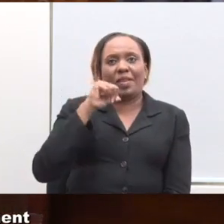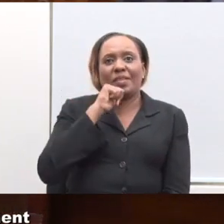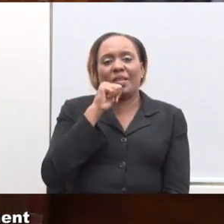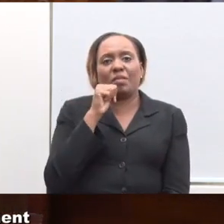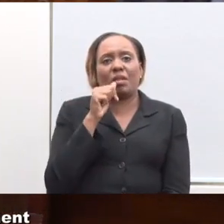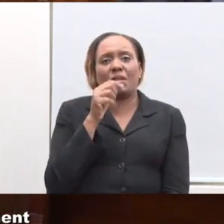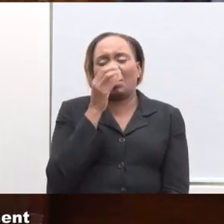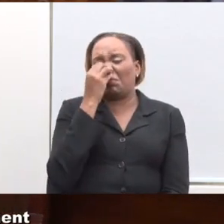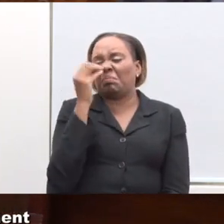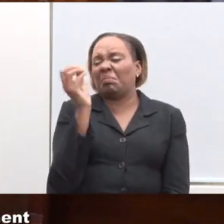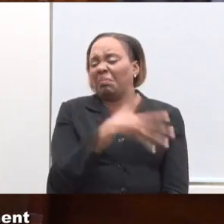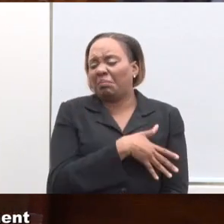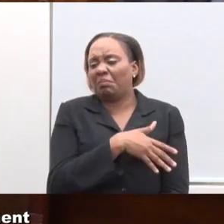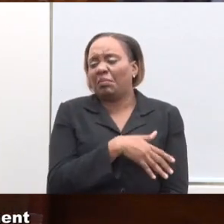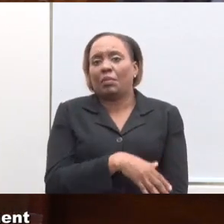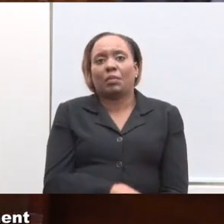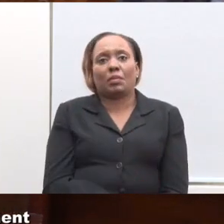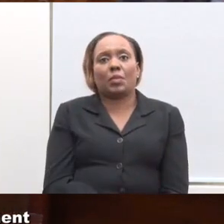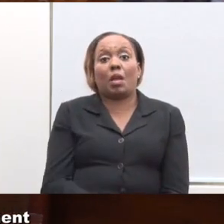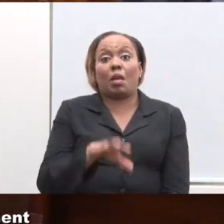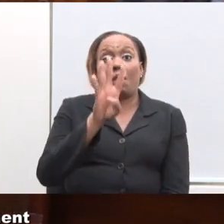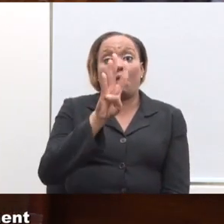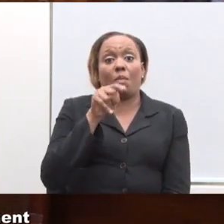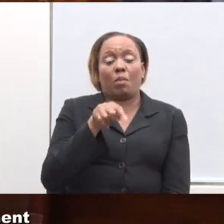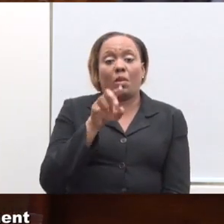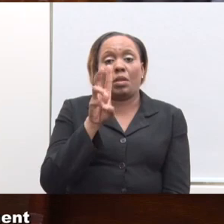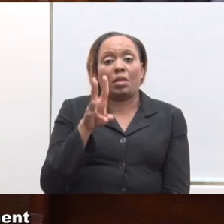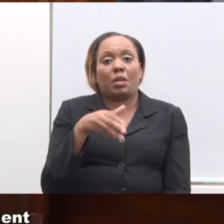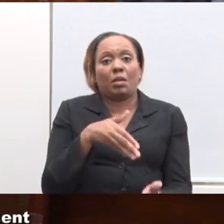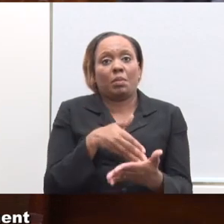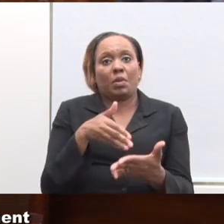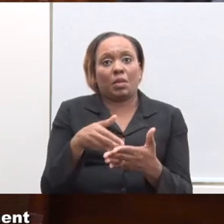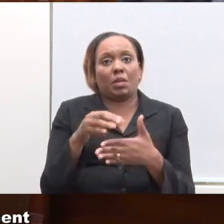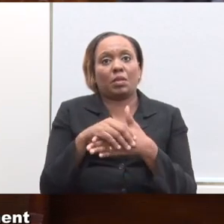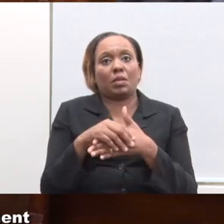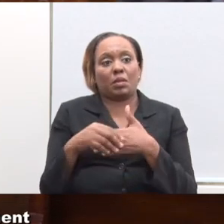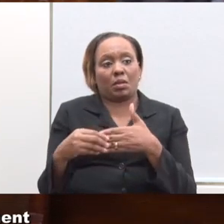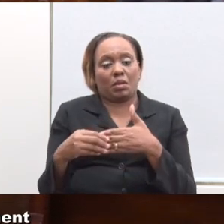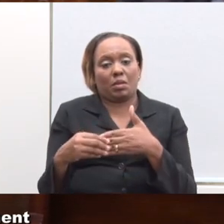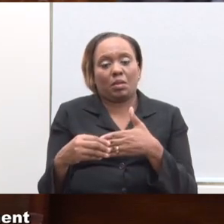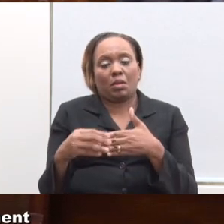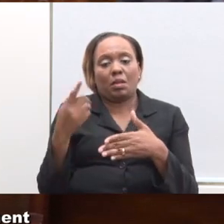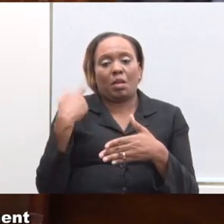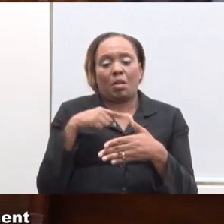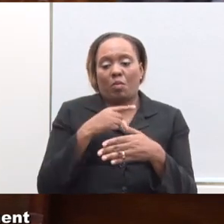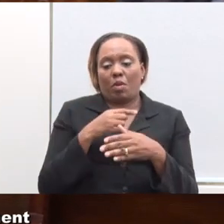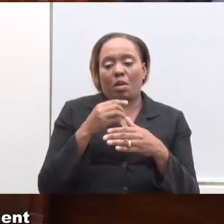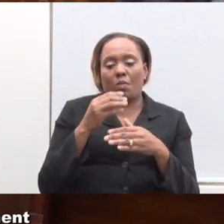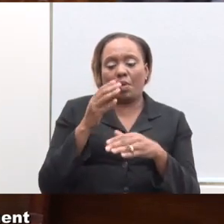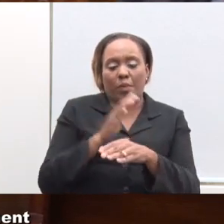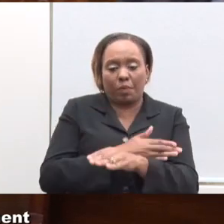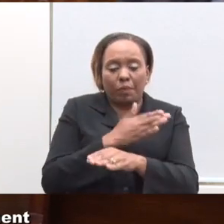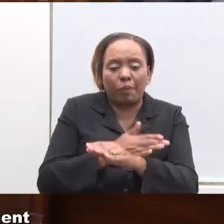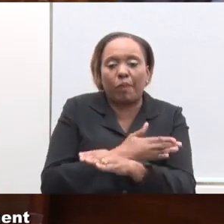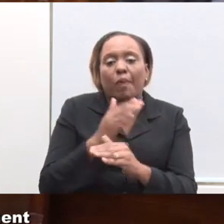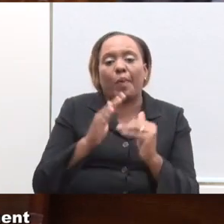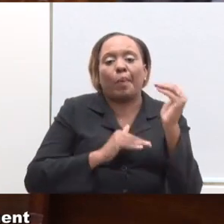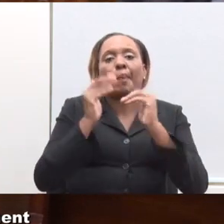them. And hence that $4.6 million that we are spending on the Fairchild Street market to build more